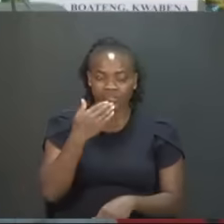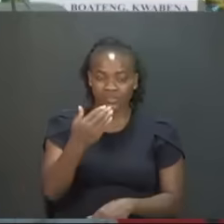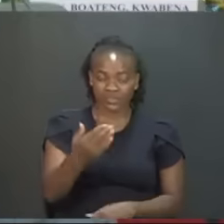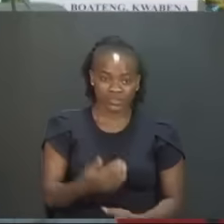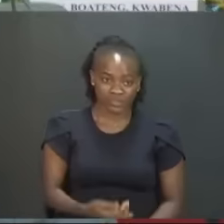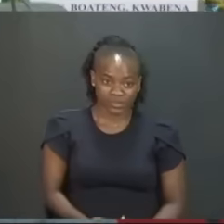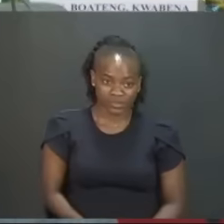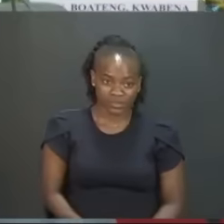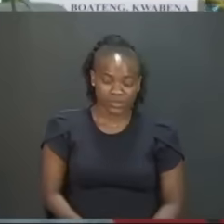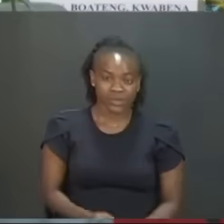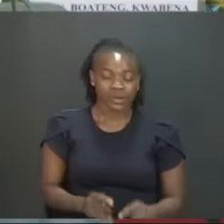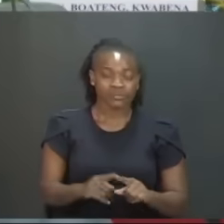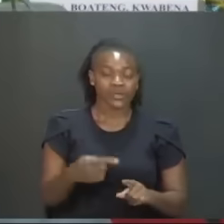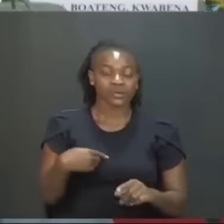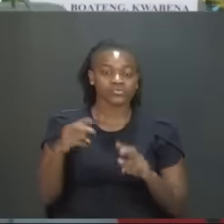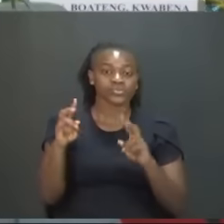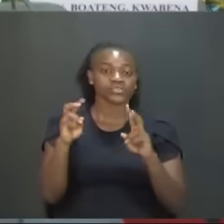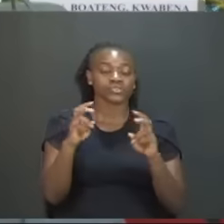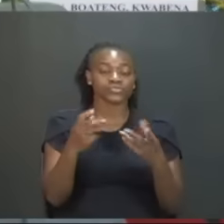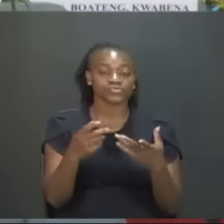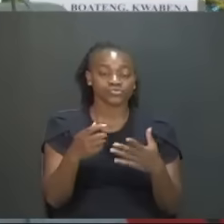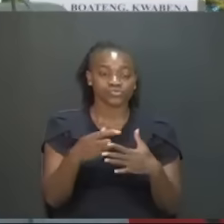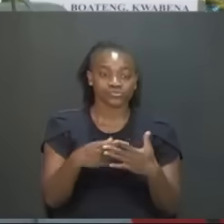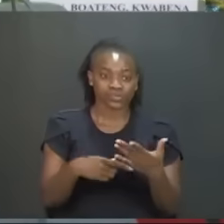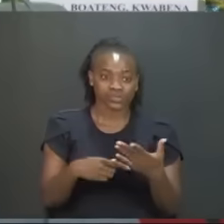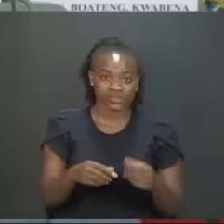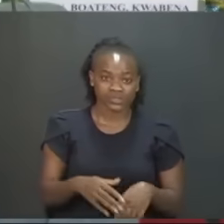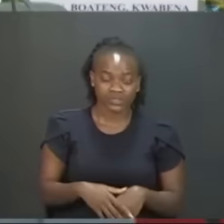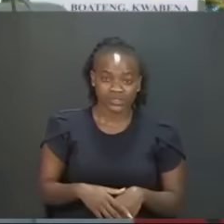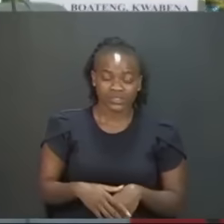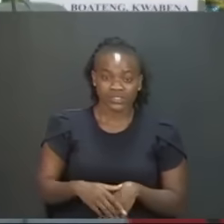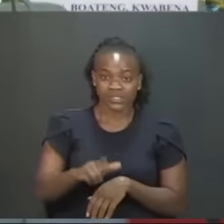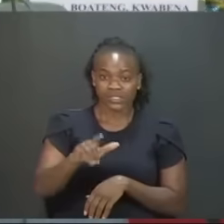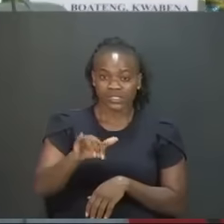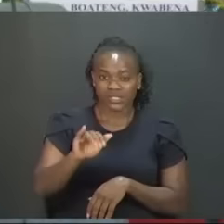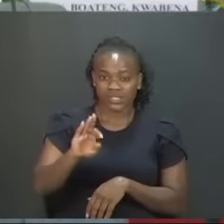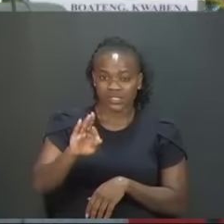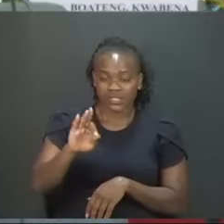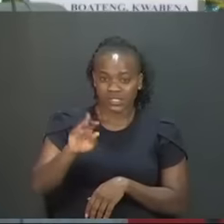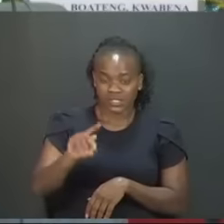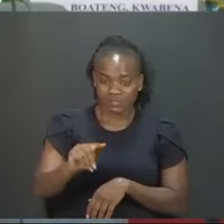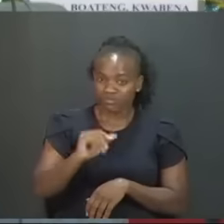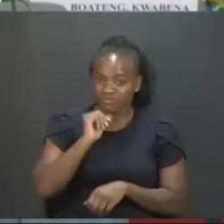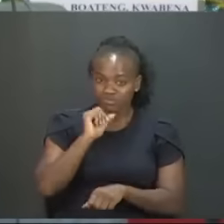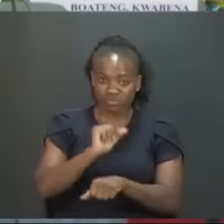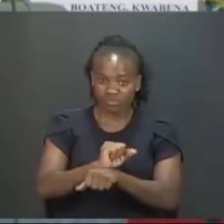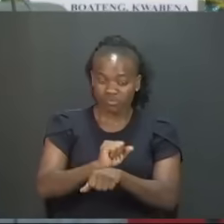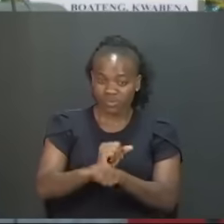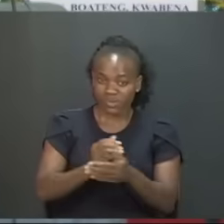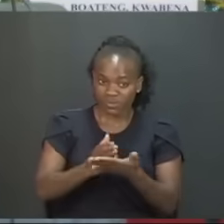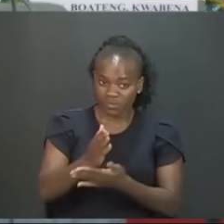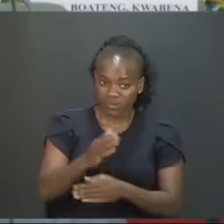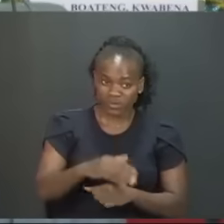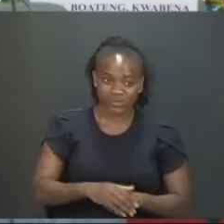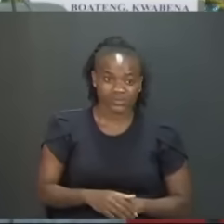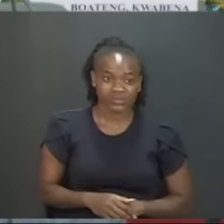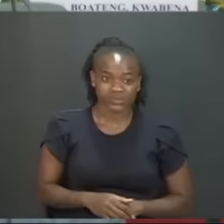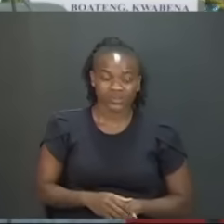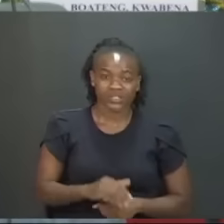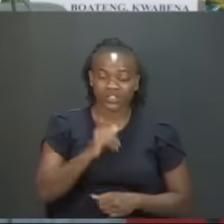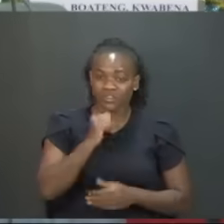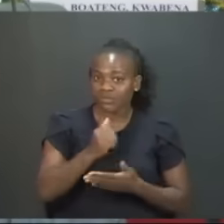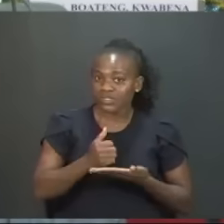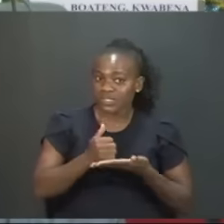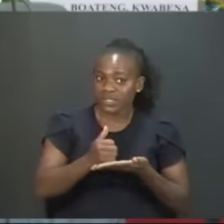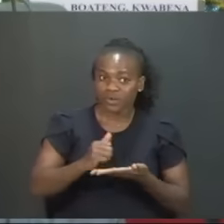issue has to do with the lift, which is not functioning properly, and it's not helping